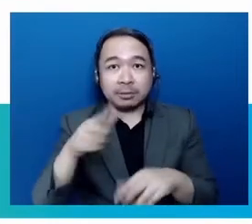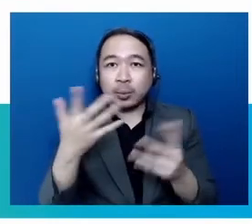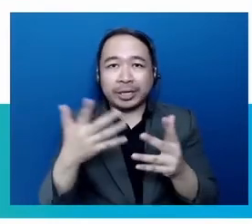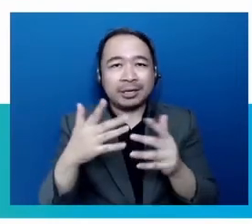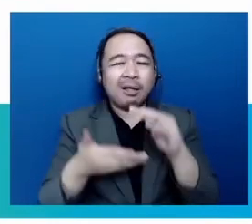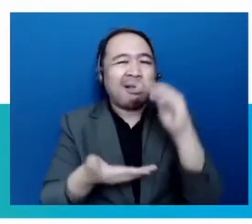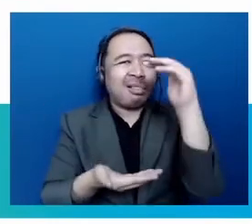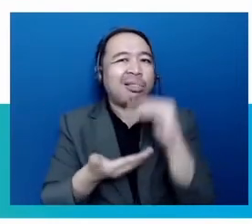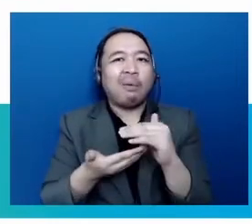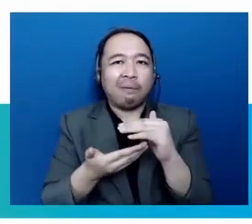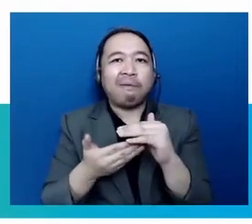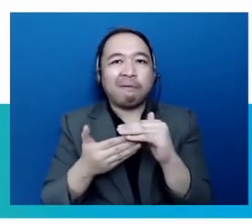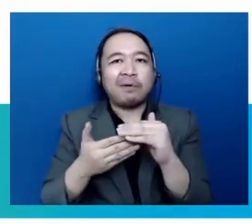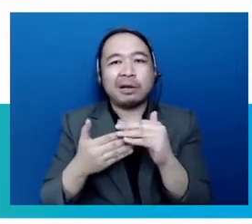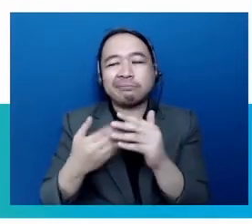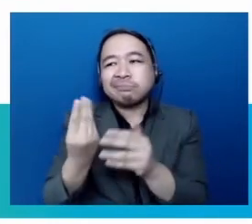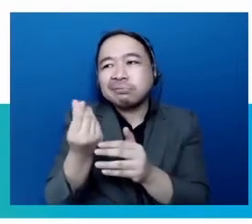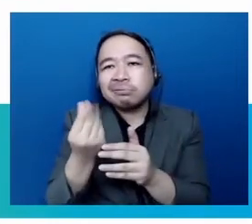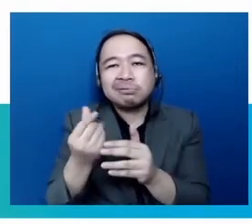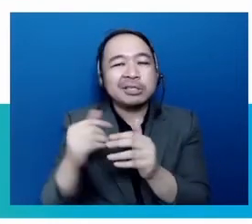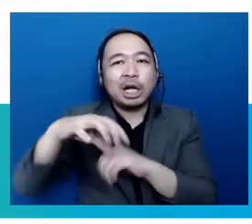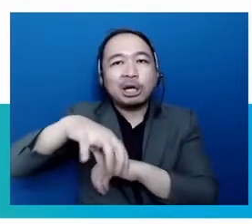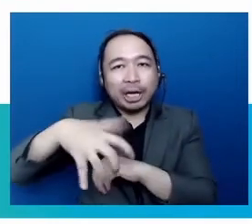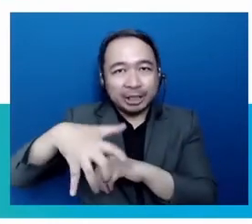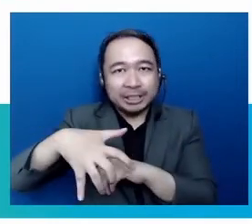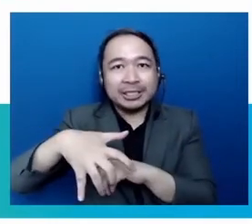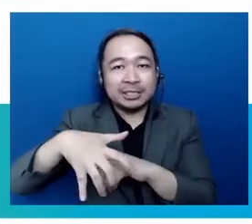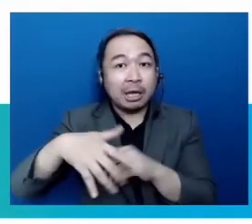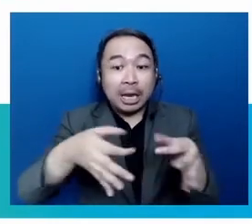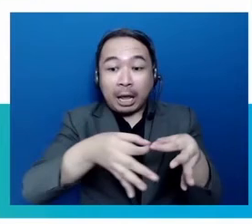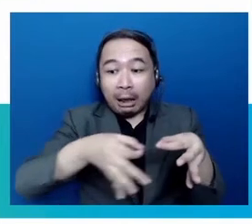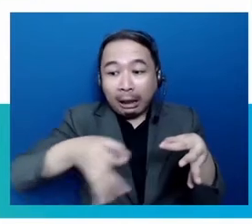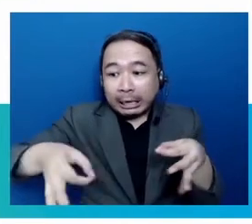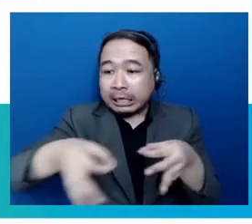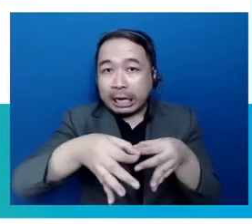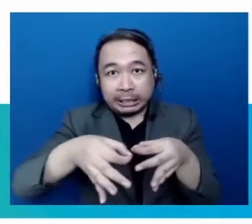island states. So if we would want